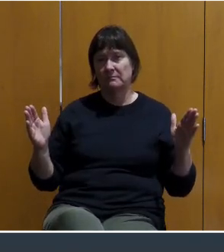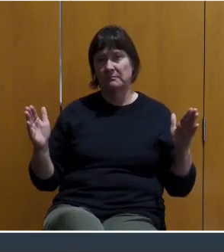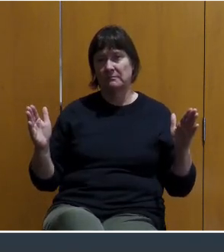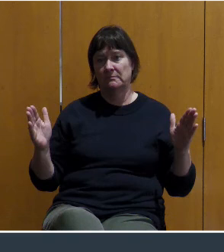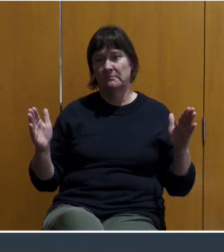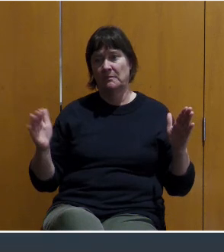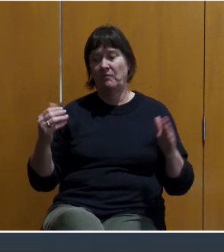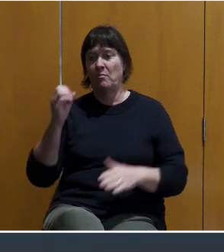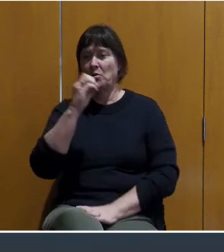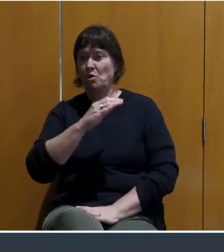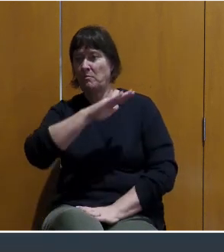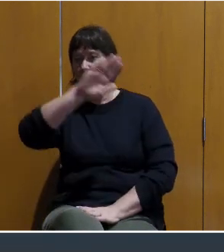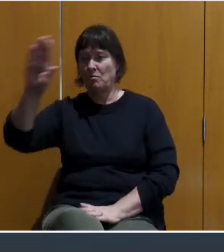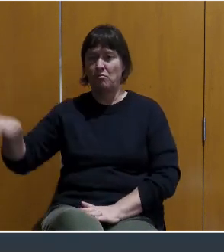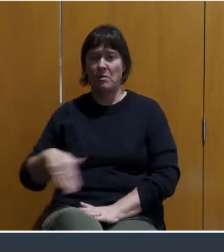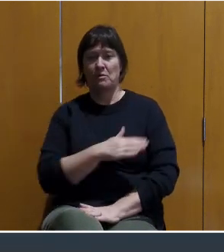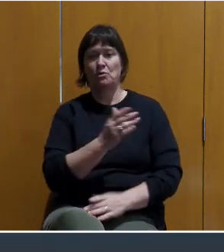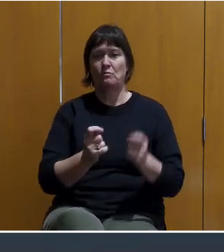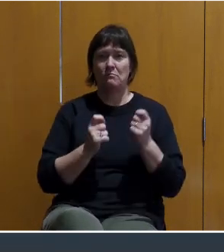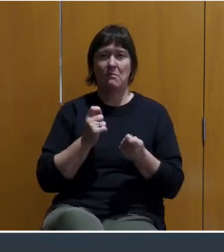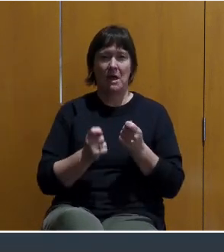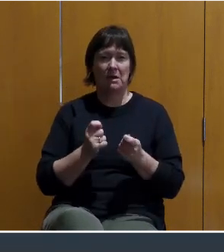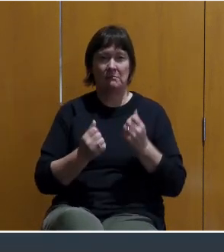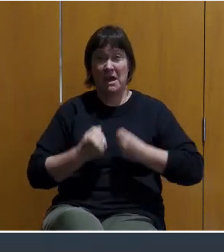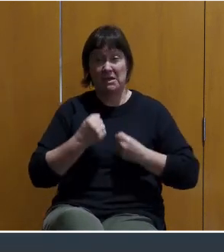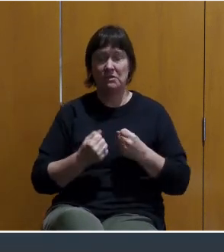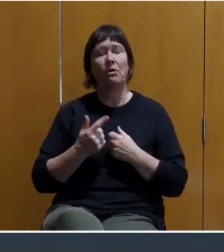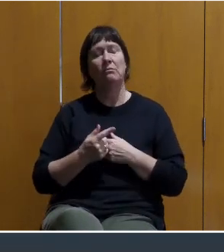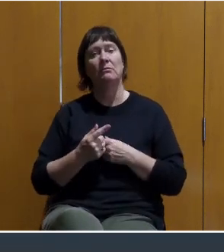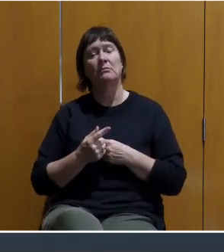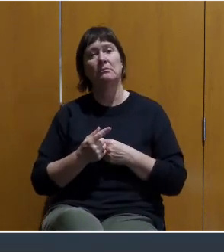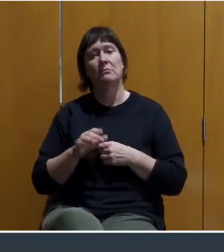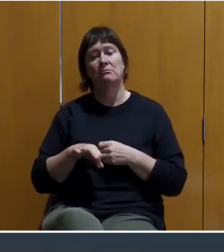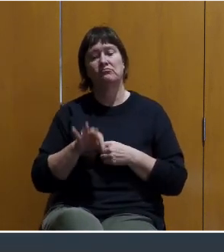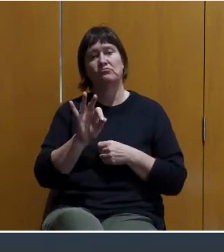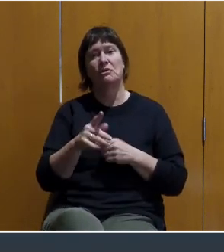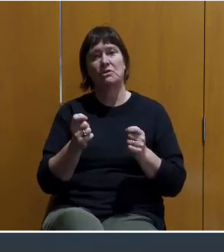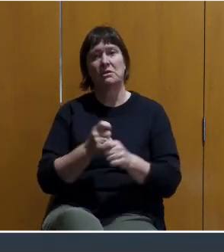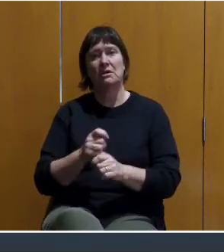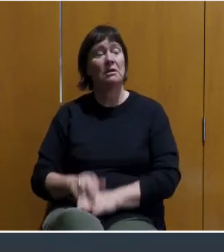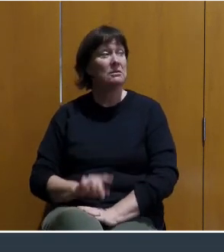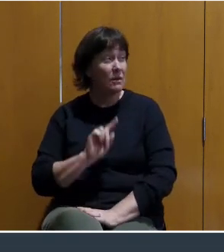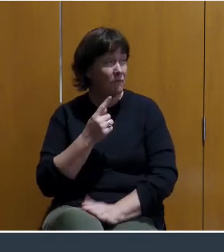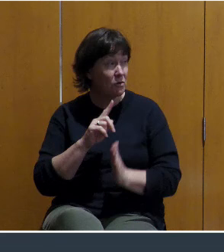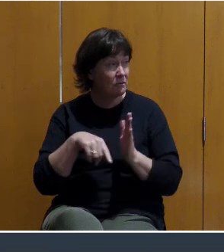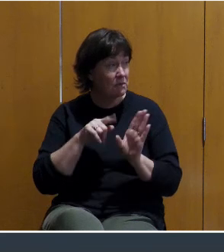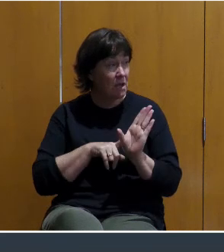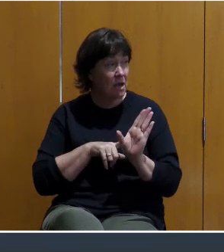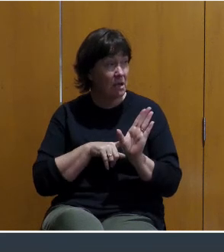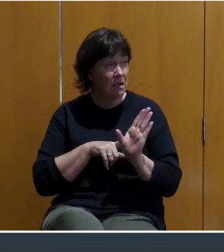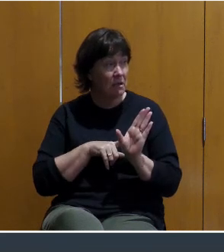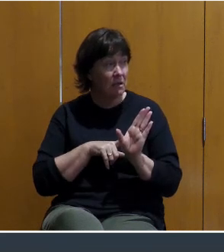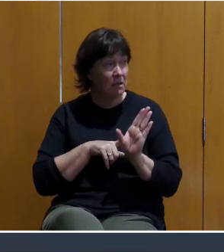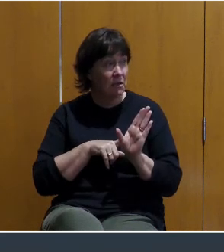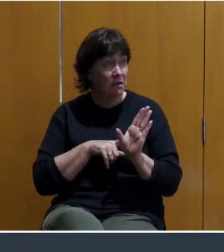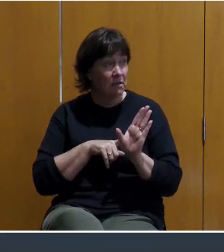March. So I would suggest changing that according to what we hear today. Is that the 1st of July?